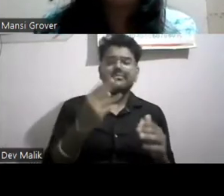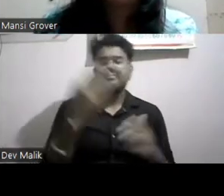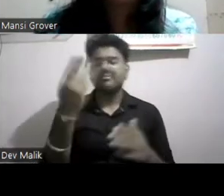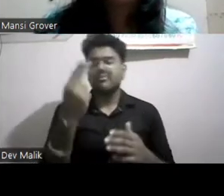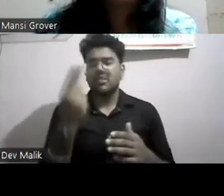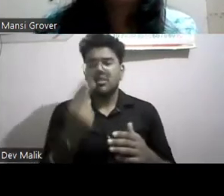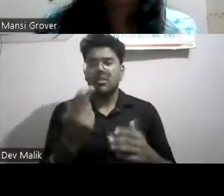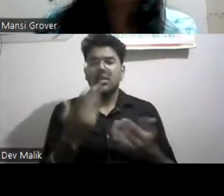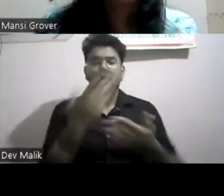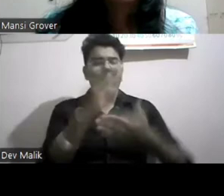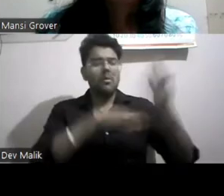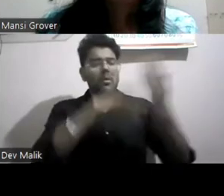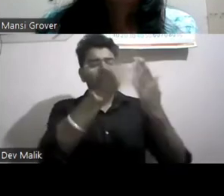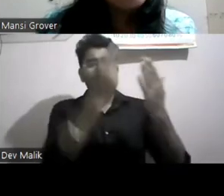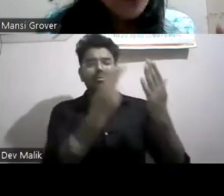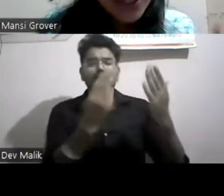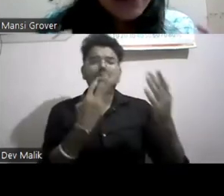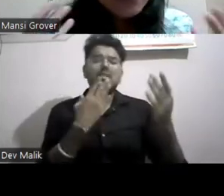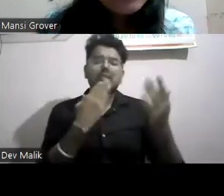and, you know,